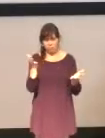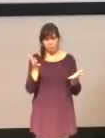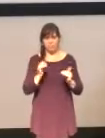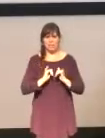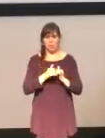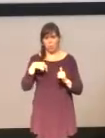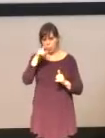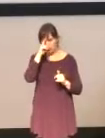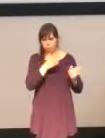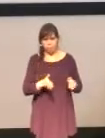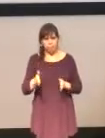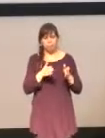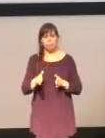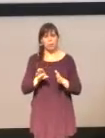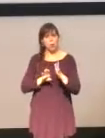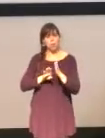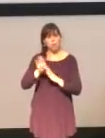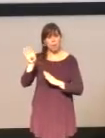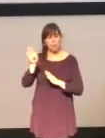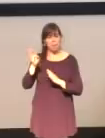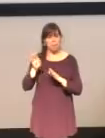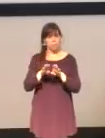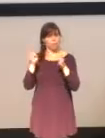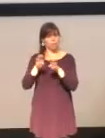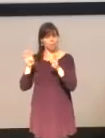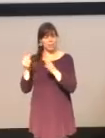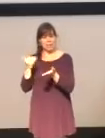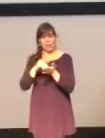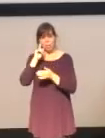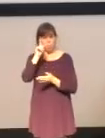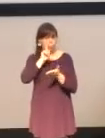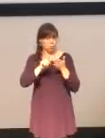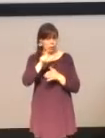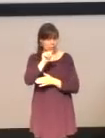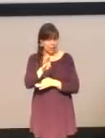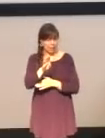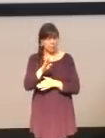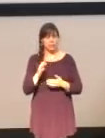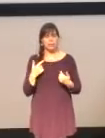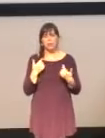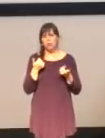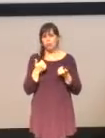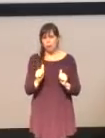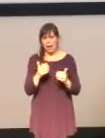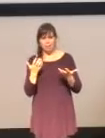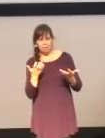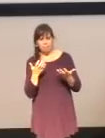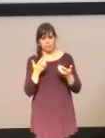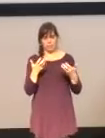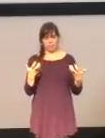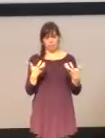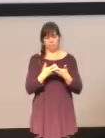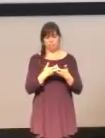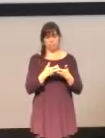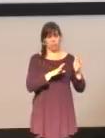have strategized a ramp up of our research labs. And what we tried to do was to align the ramp up